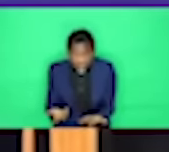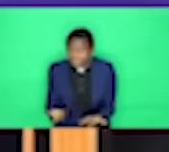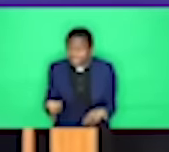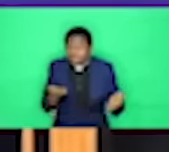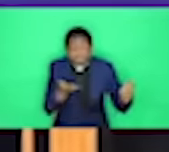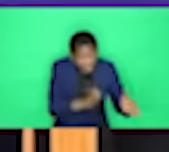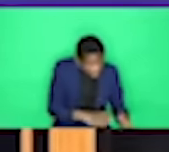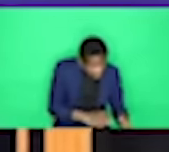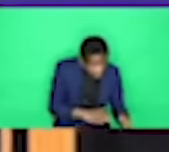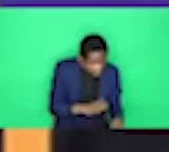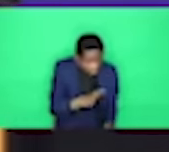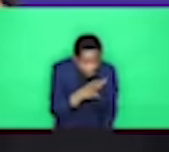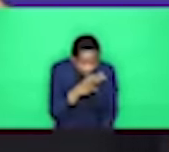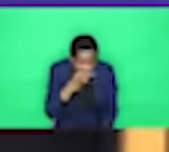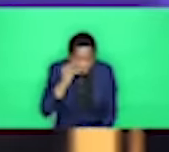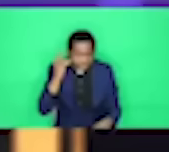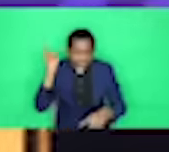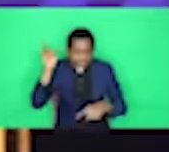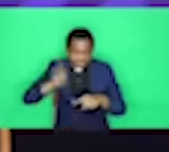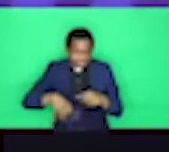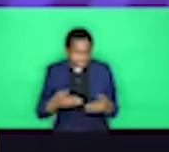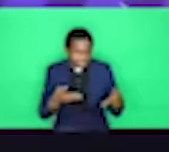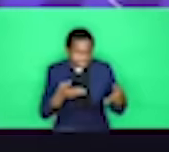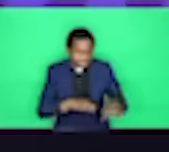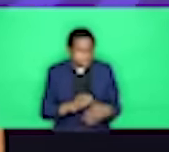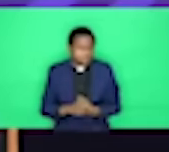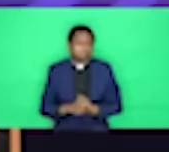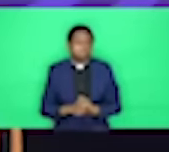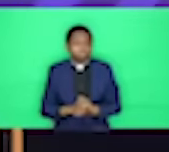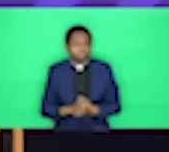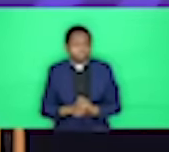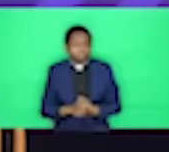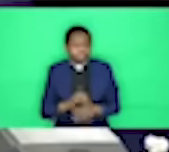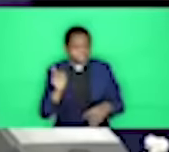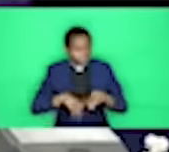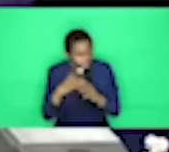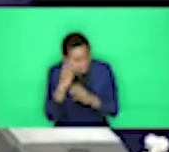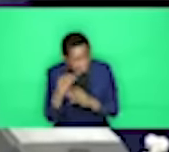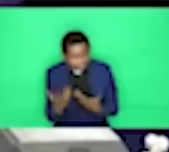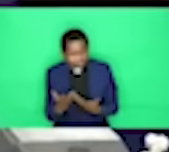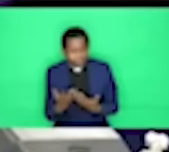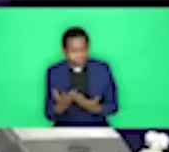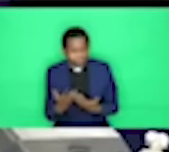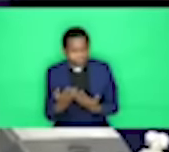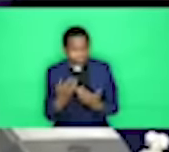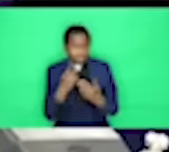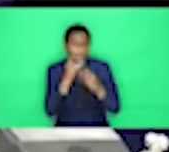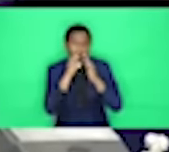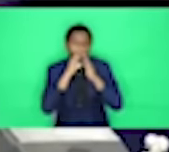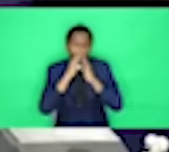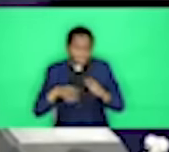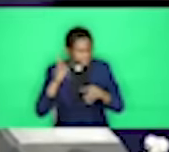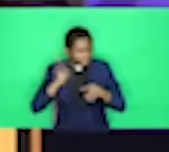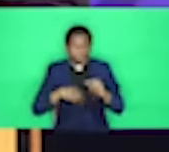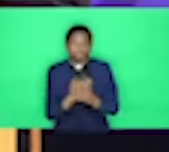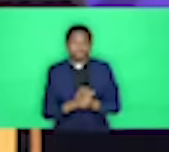If we don't think about tomorrow and we try to pick all the things today, even if we die, we can't sleep soundly.